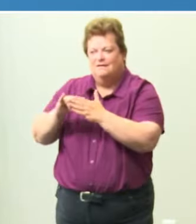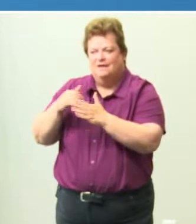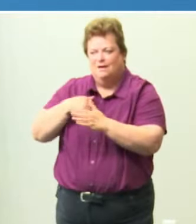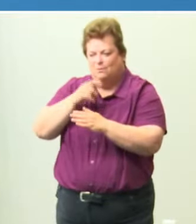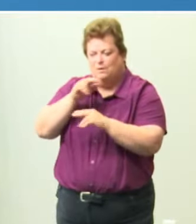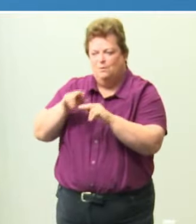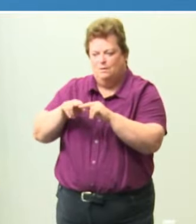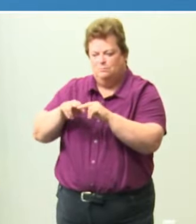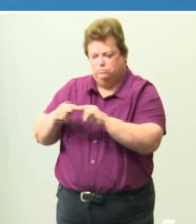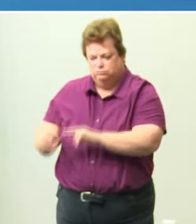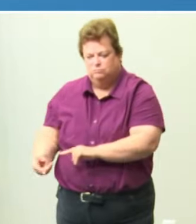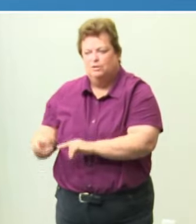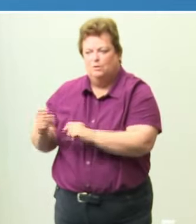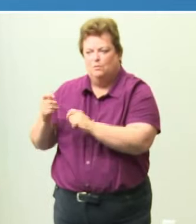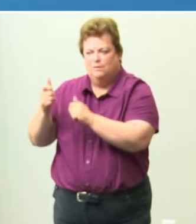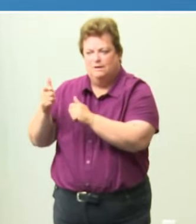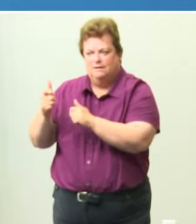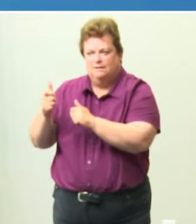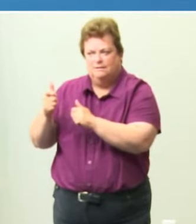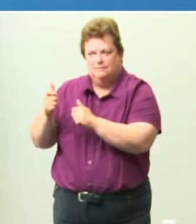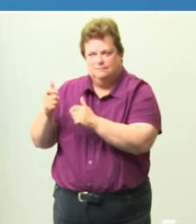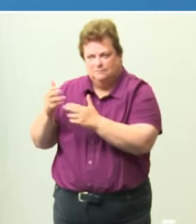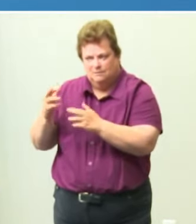down quicker.